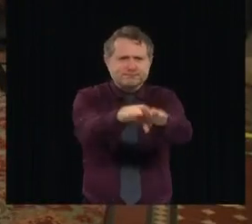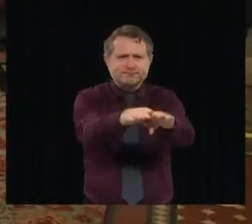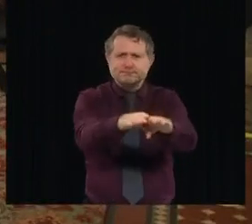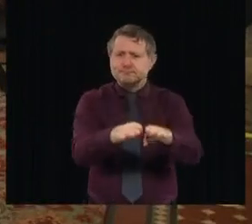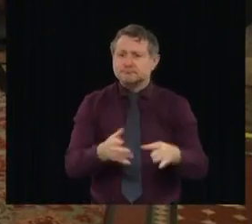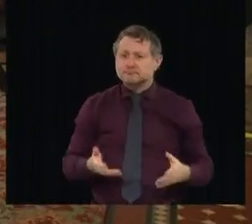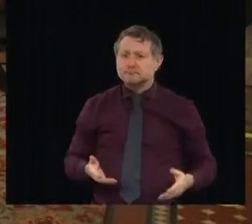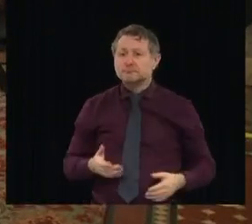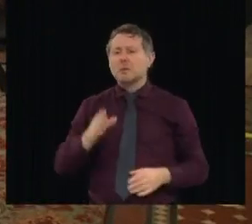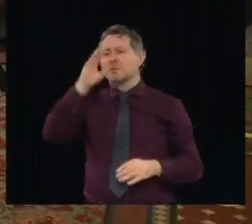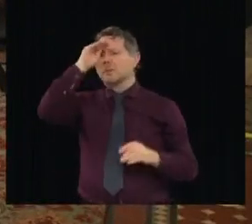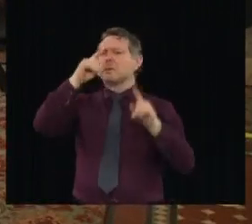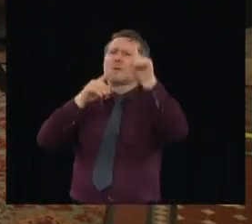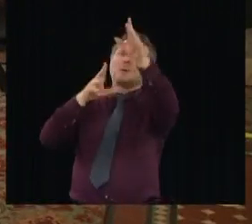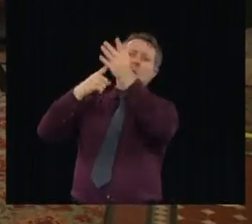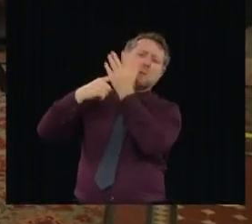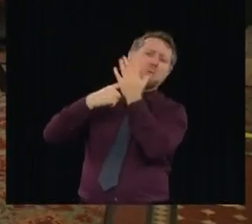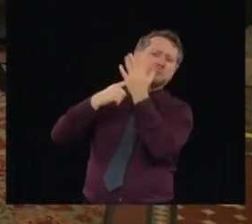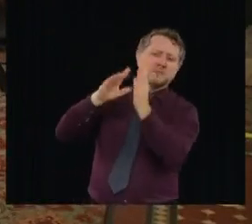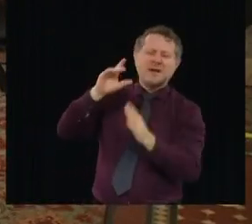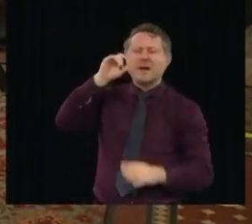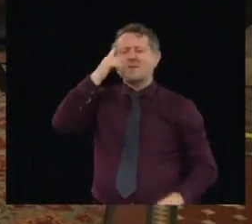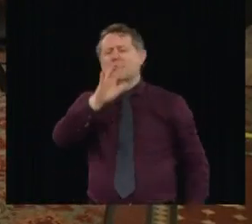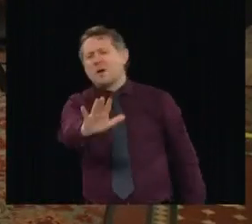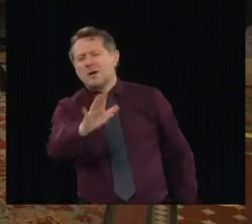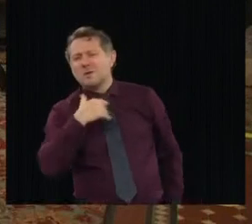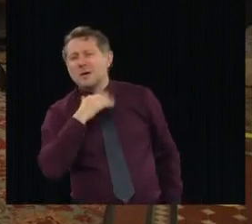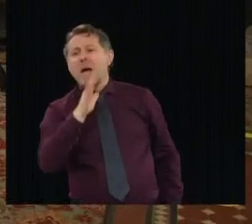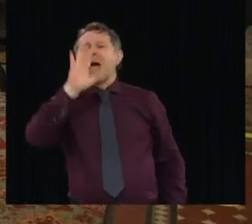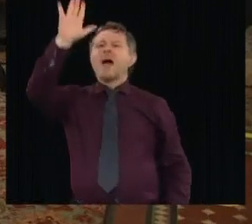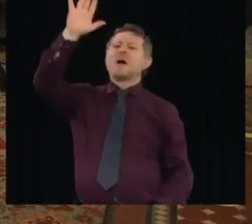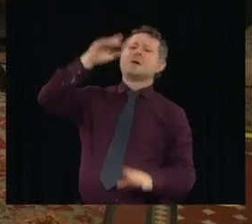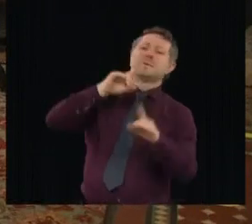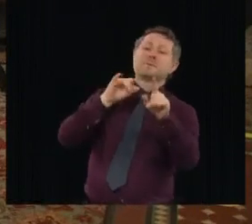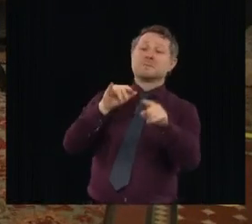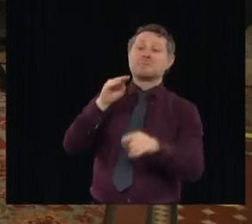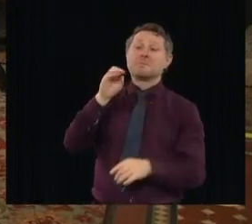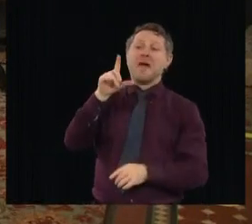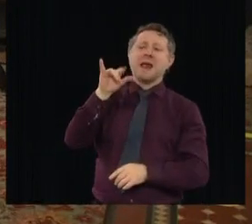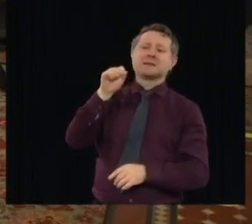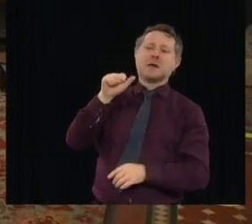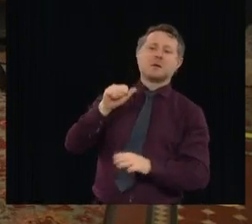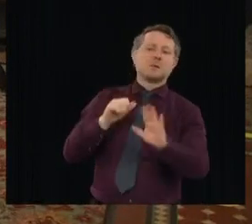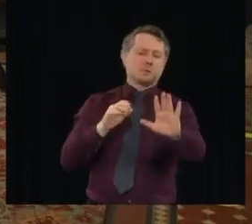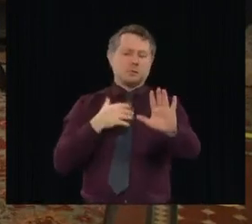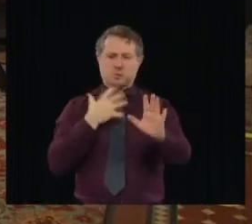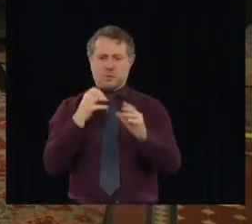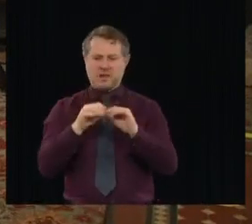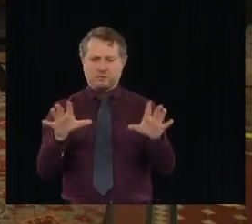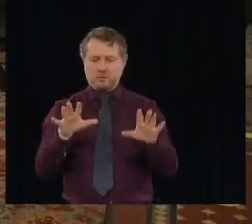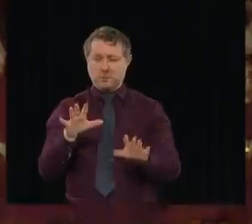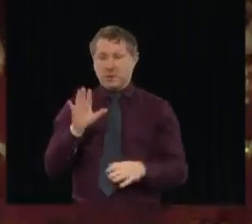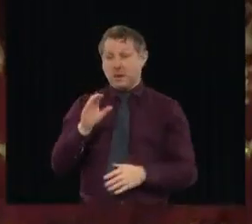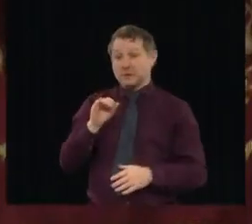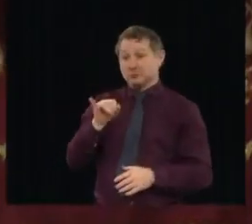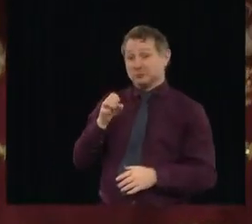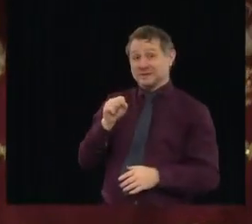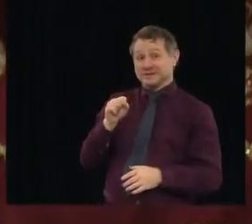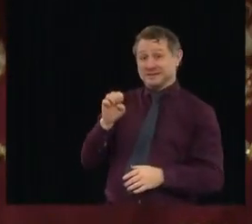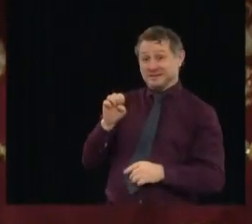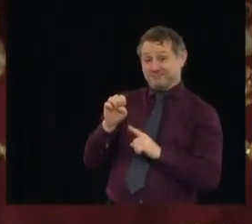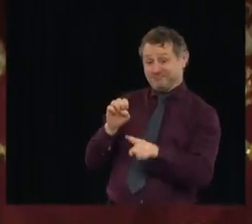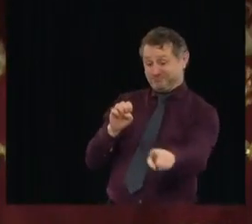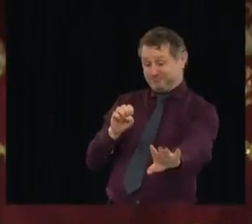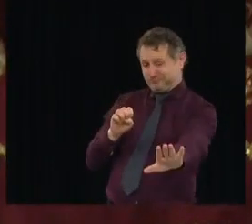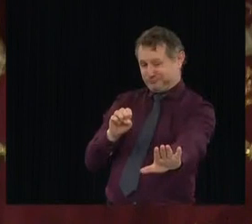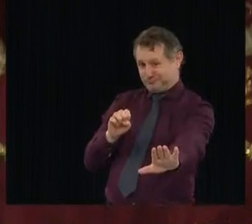day. You want to make a point? Did you want to make No, a I point? just want to say, but just to be clear, Jesse, we had the multi-state agreement in place yesterday when Governor Murphy